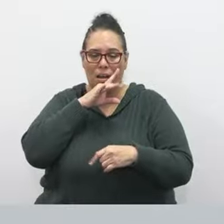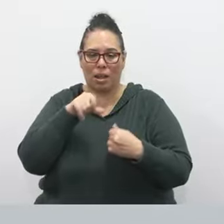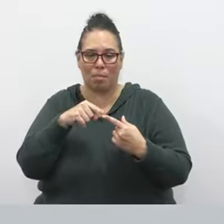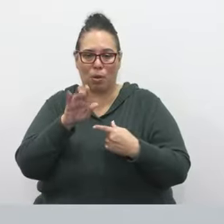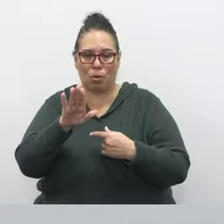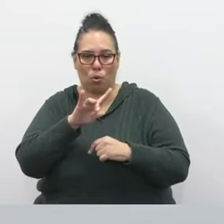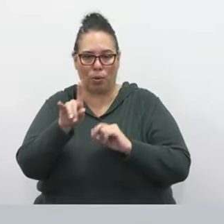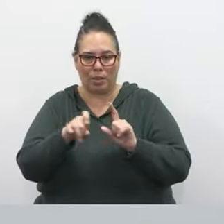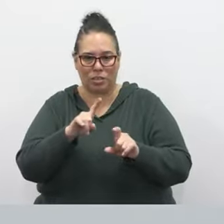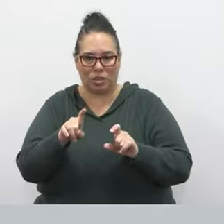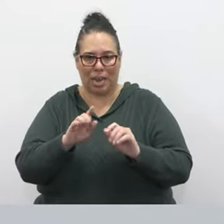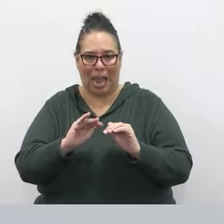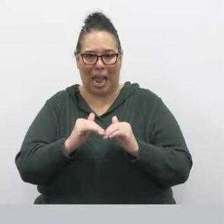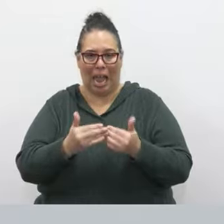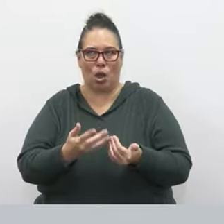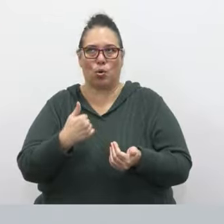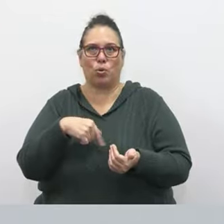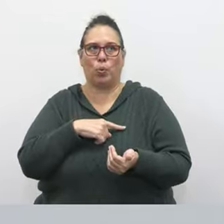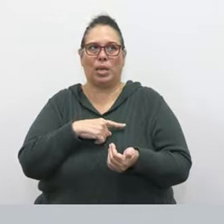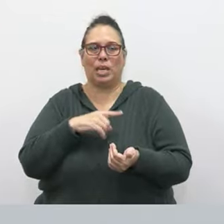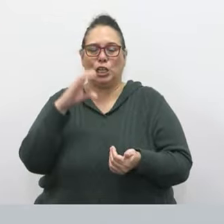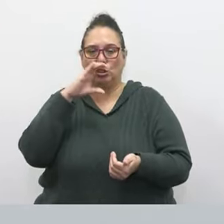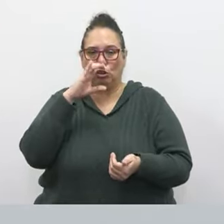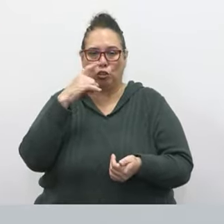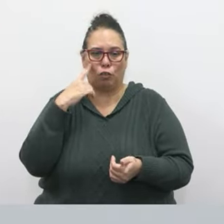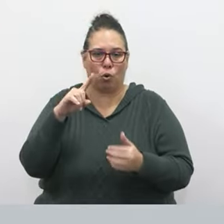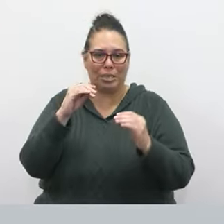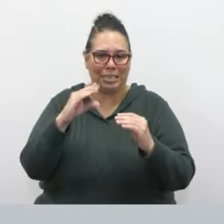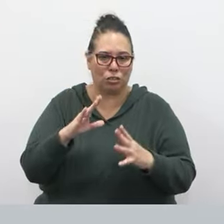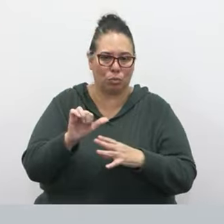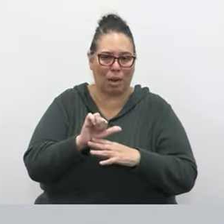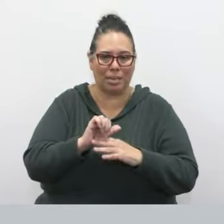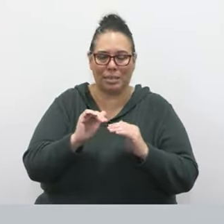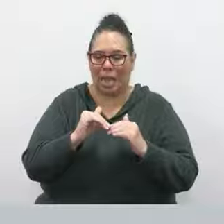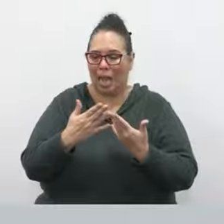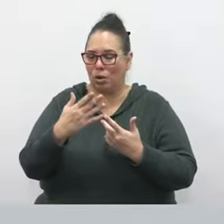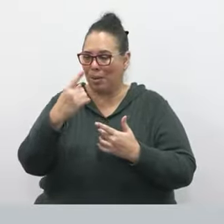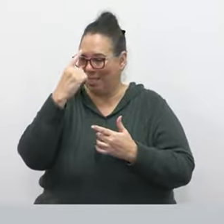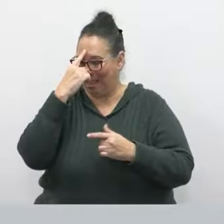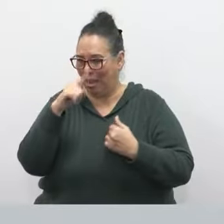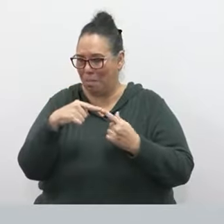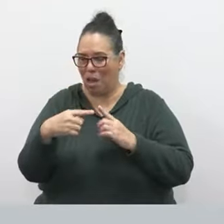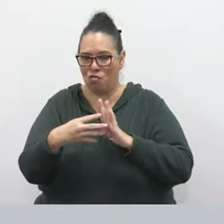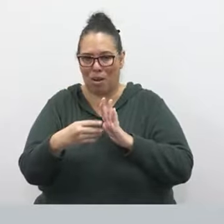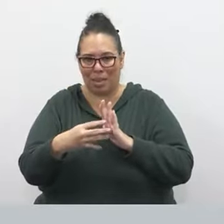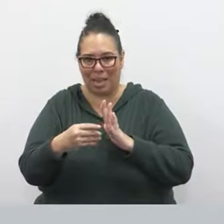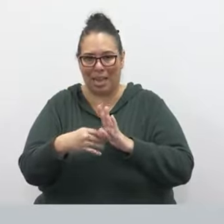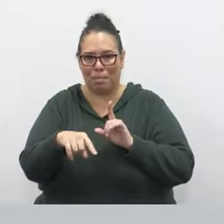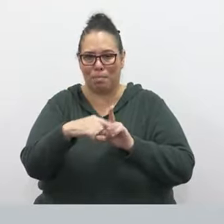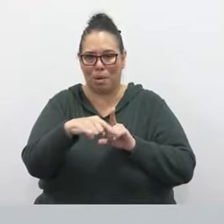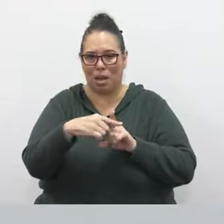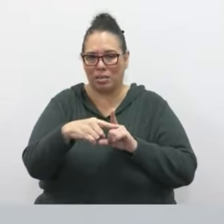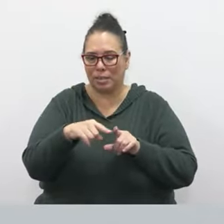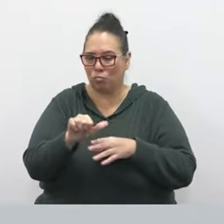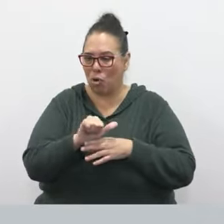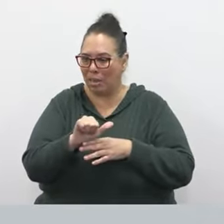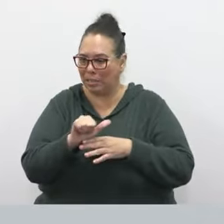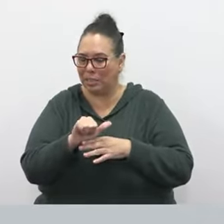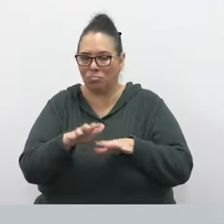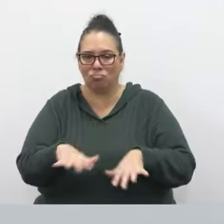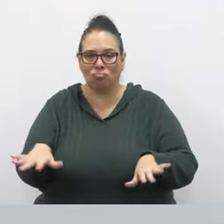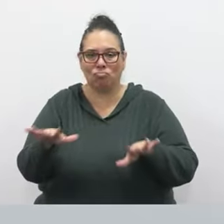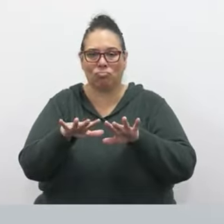about. How do we look for teacher practice? How do we think about replicating positive outlier practice across our system? So